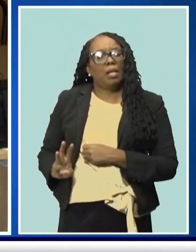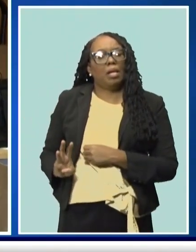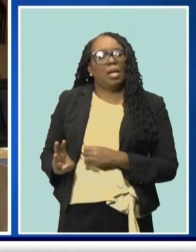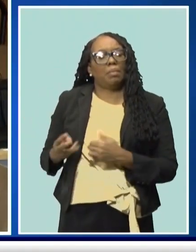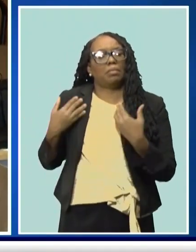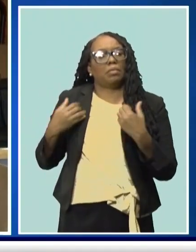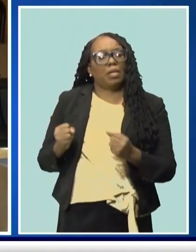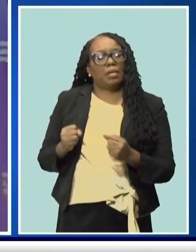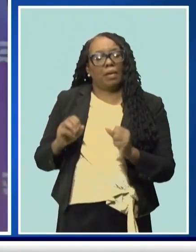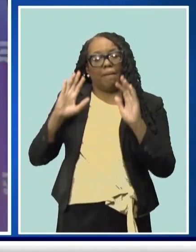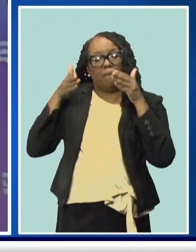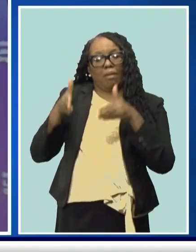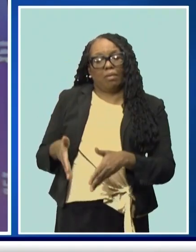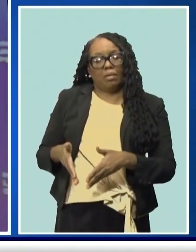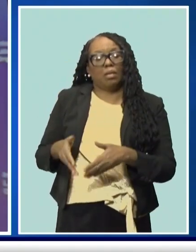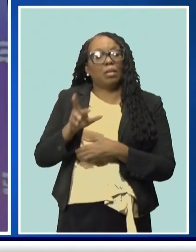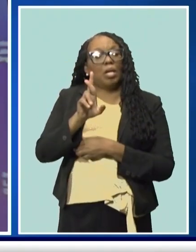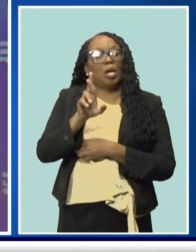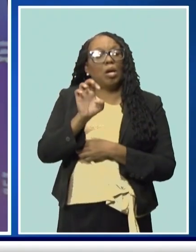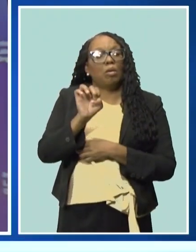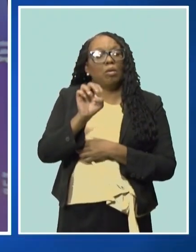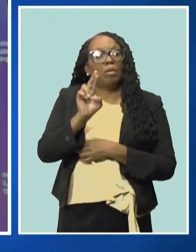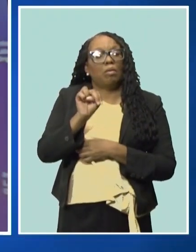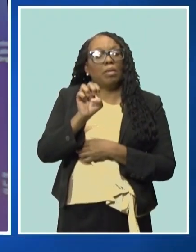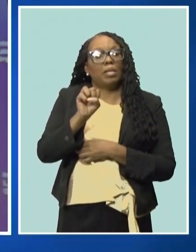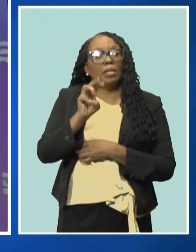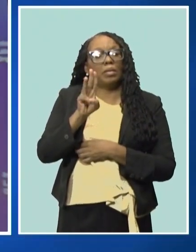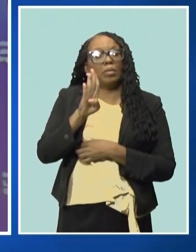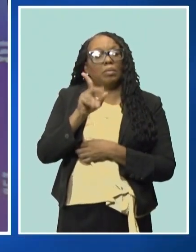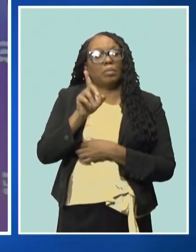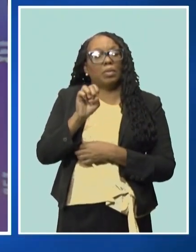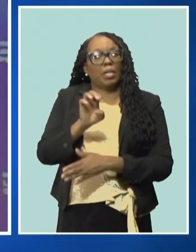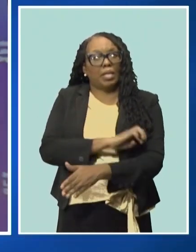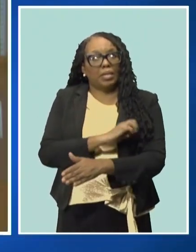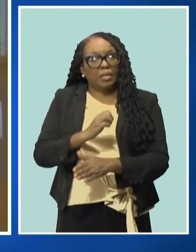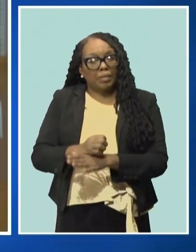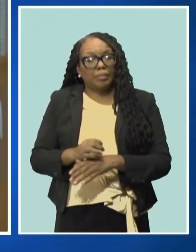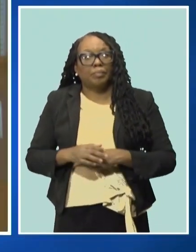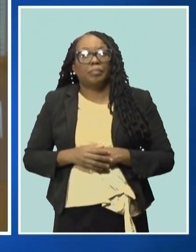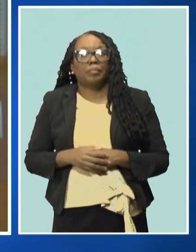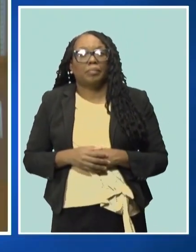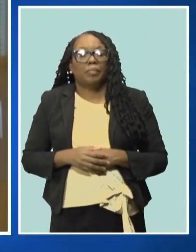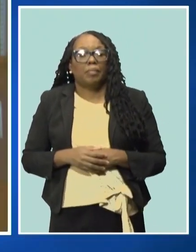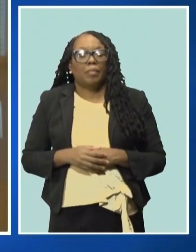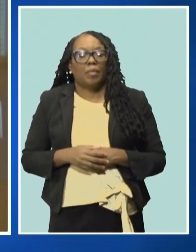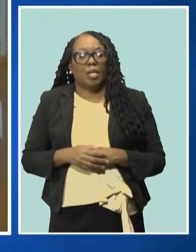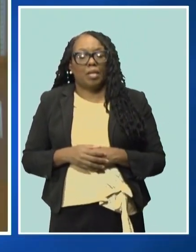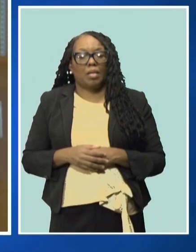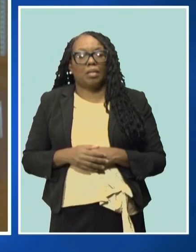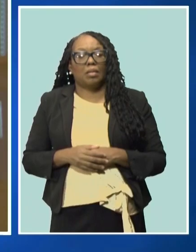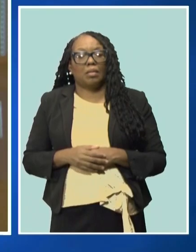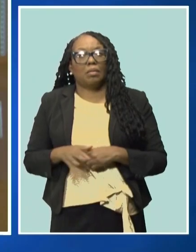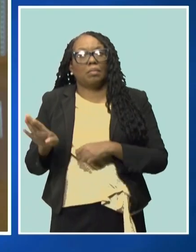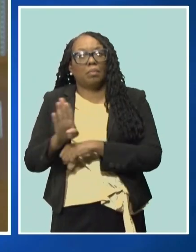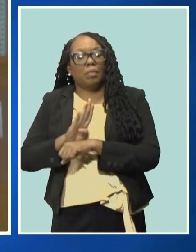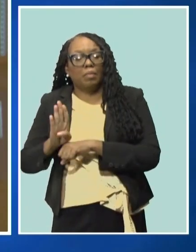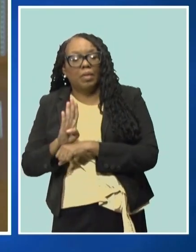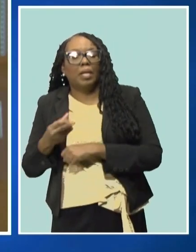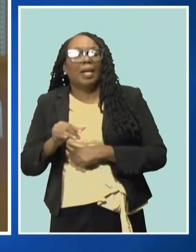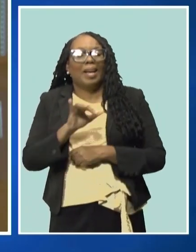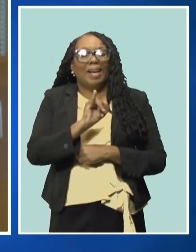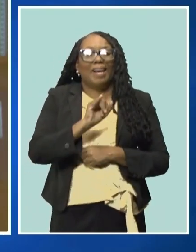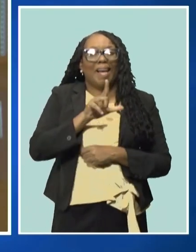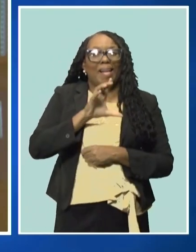renewable energy. During virtual addresses, local and ILO officials highlighted the importance of the talks. These conversations